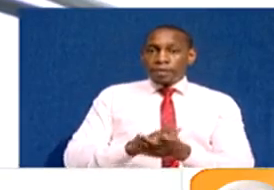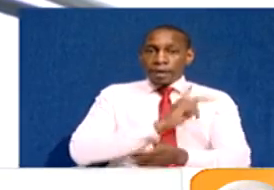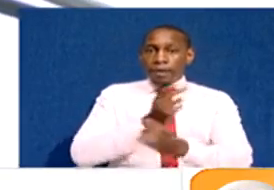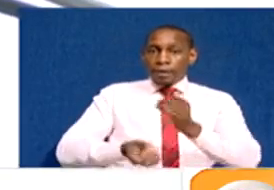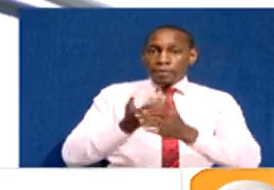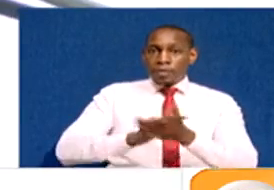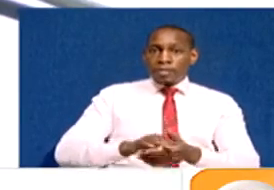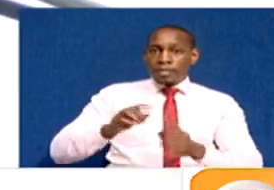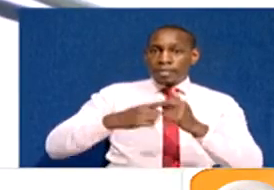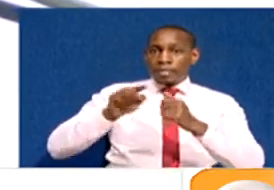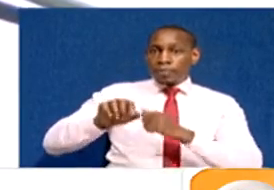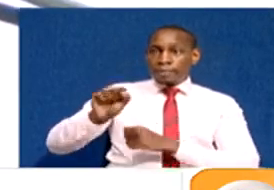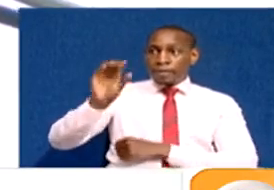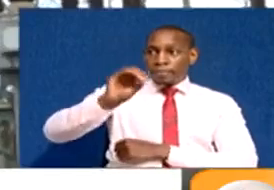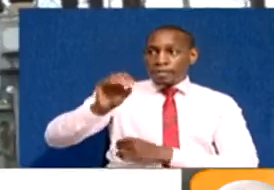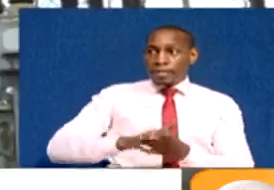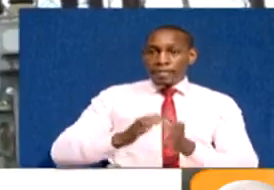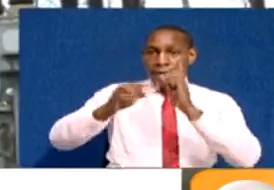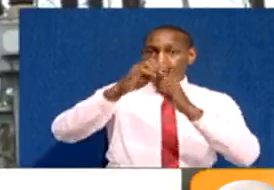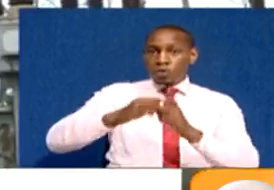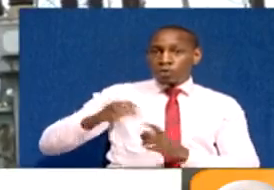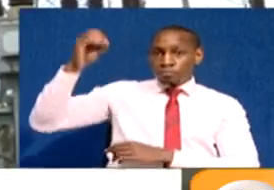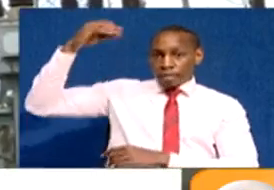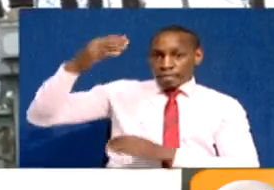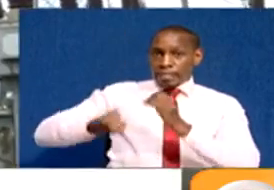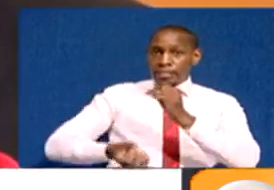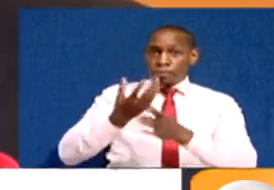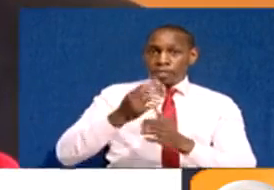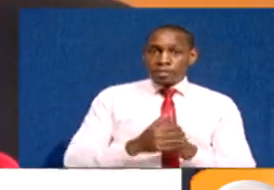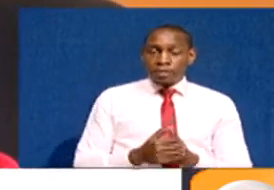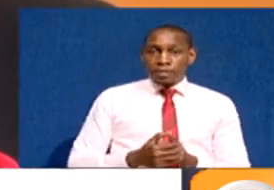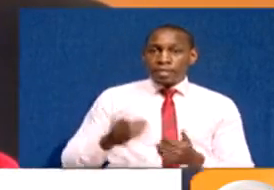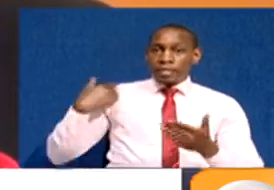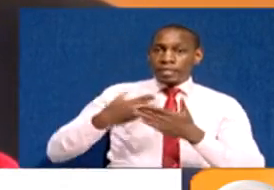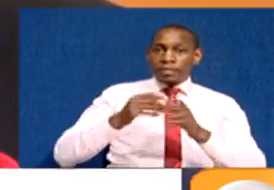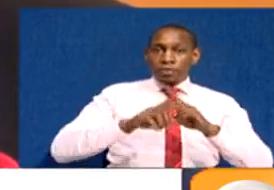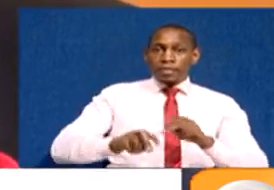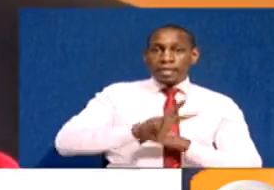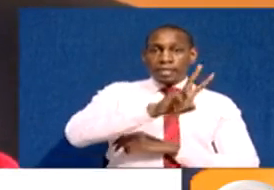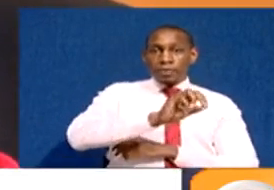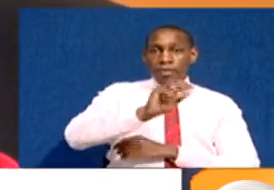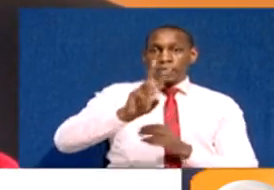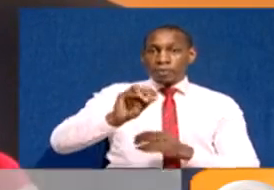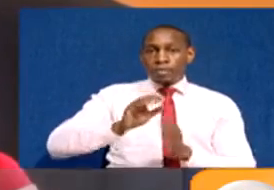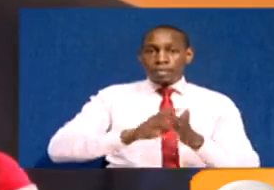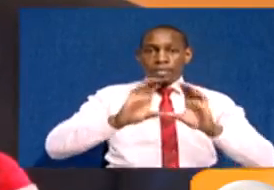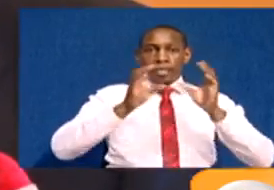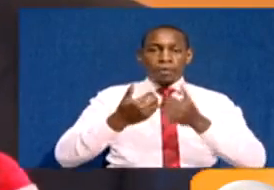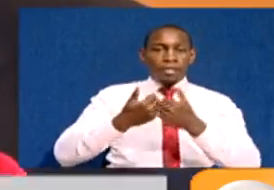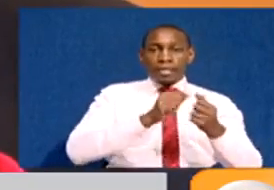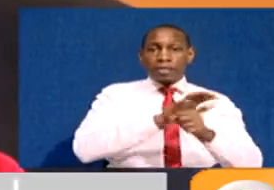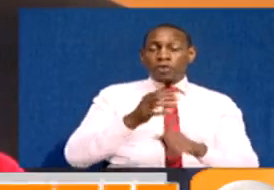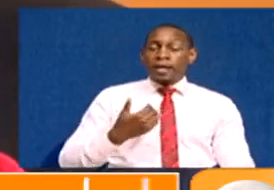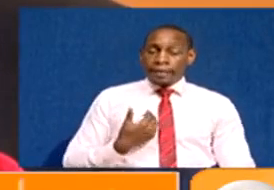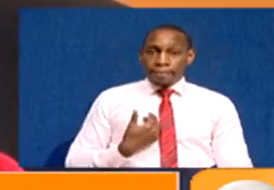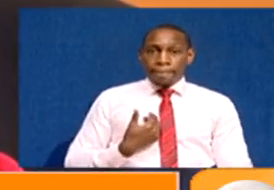contributed 6.5% of the total electricity generation. Since the beginning of 2020, the world has continued to battle with